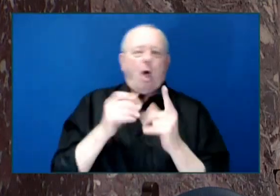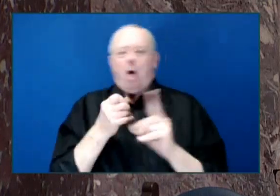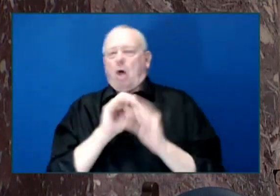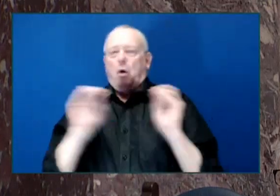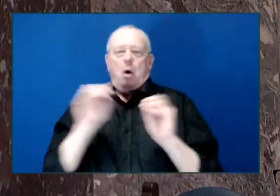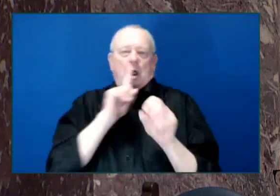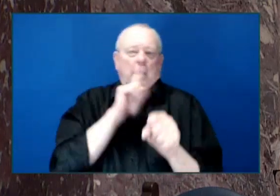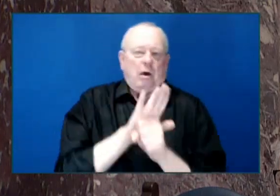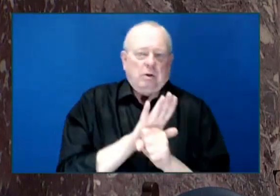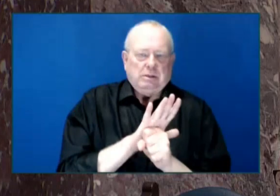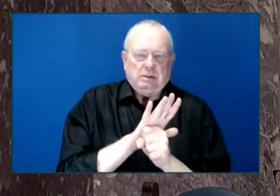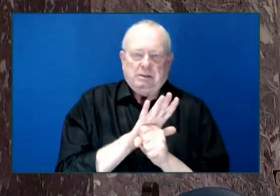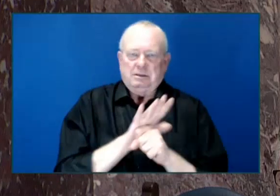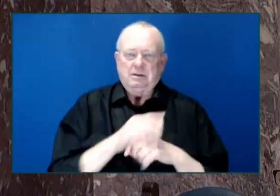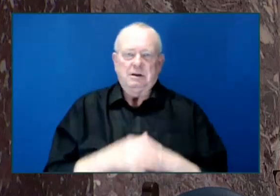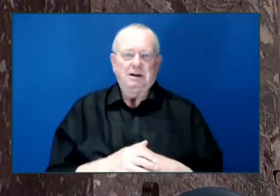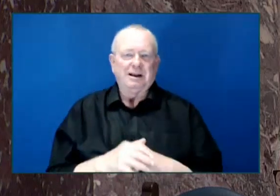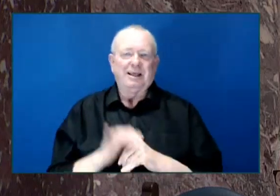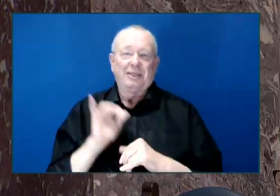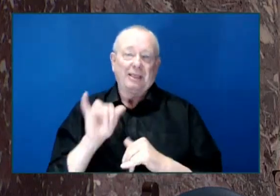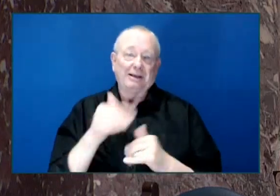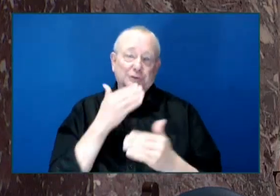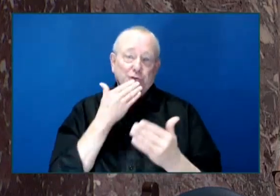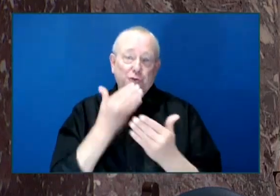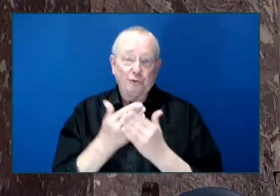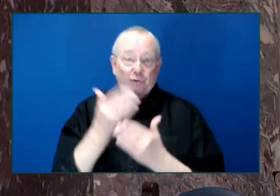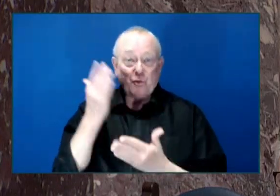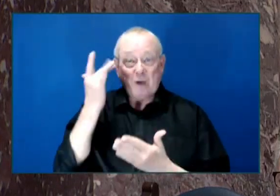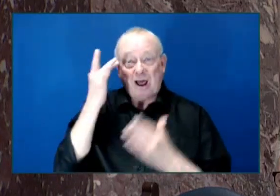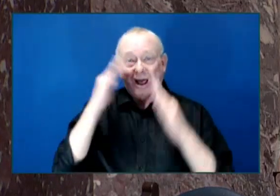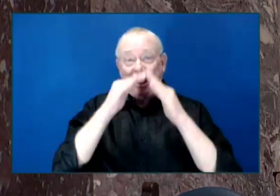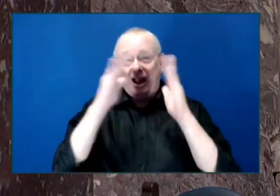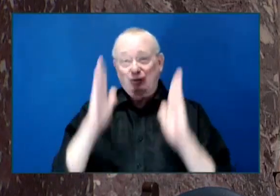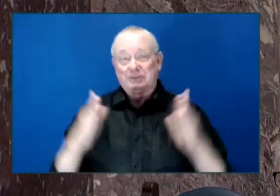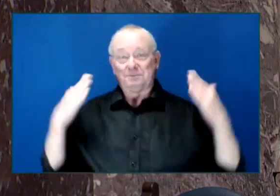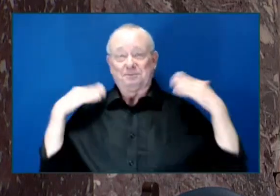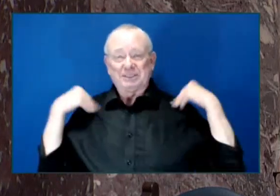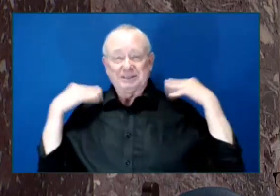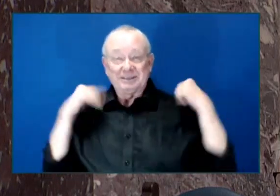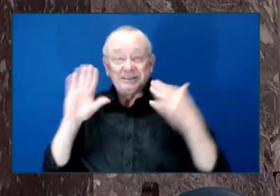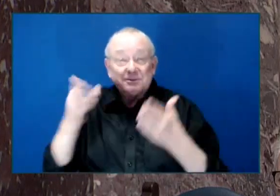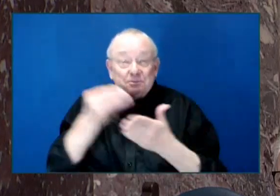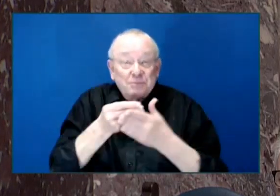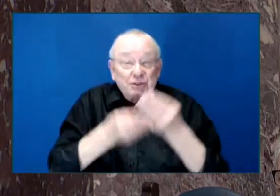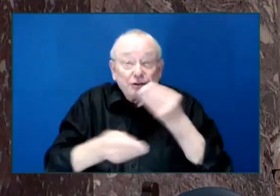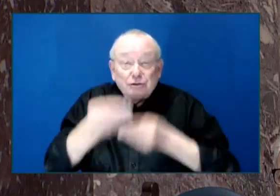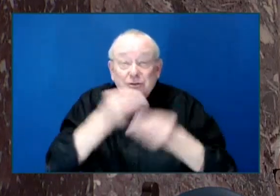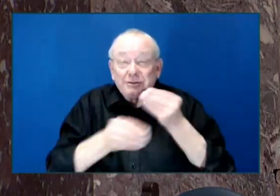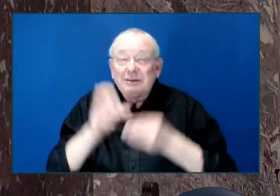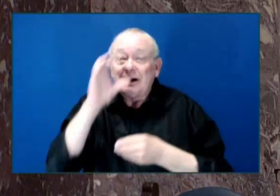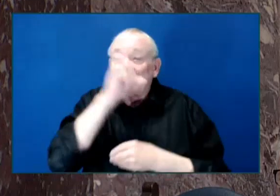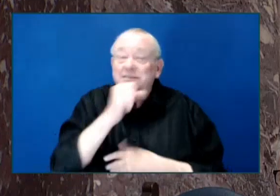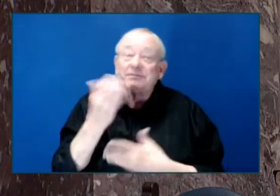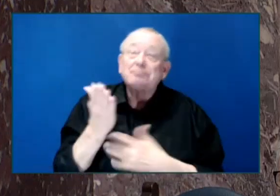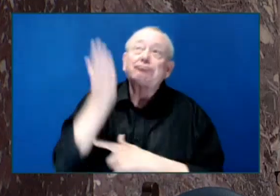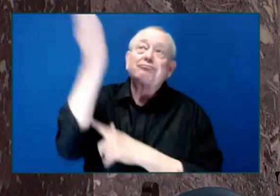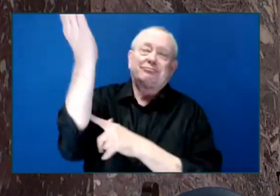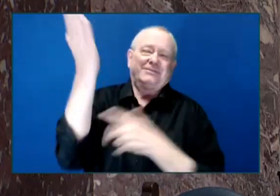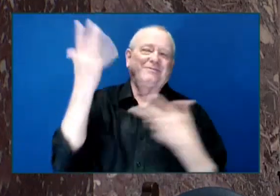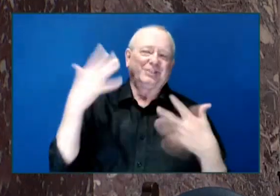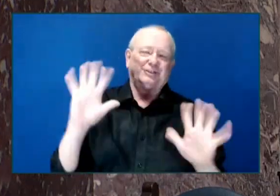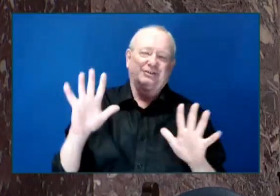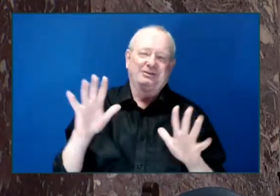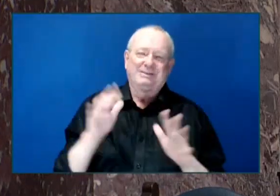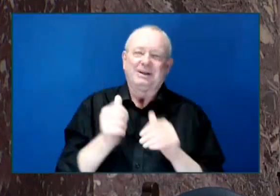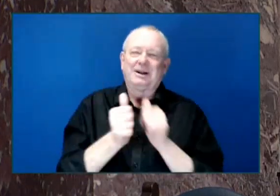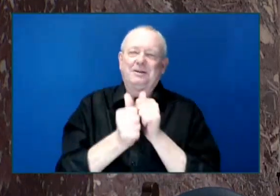budget estimates are now over. The Premier full well knows that budget estimates would be the best way to have full transparency